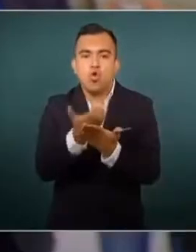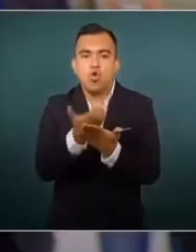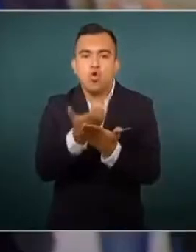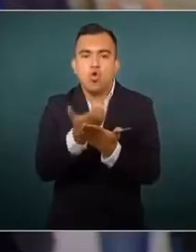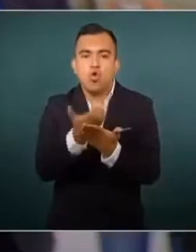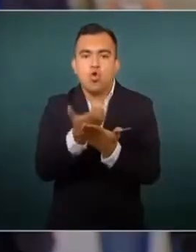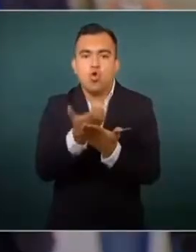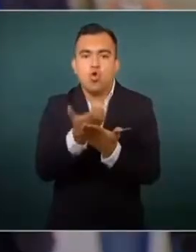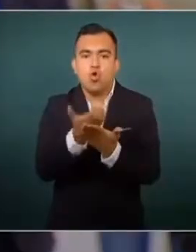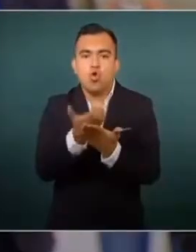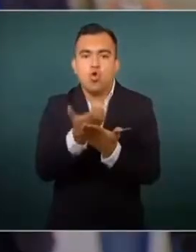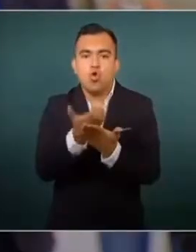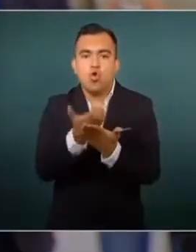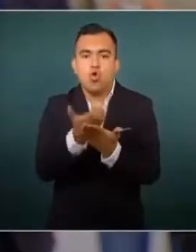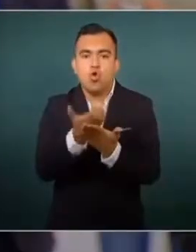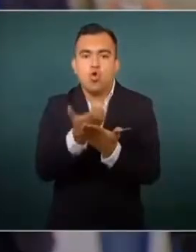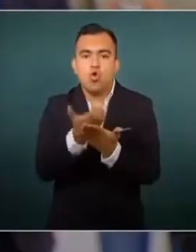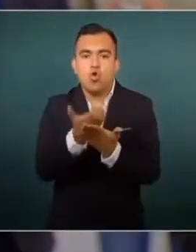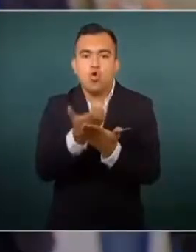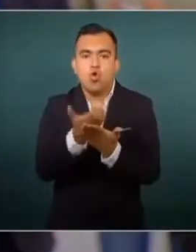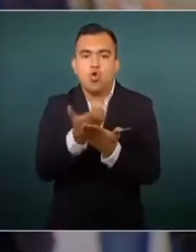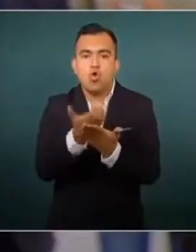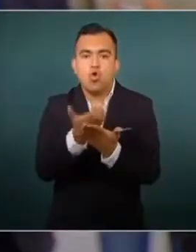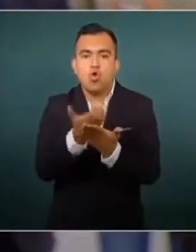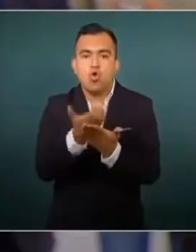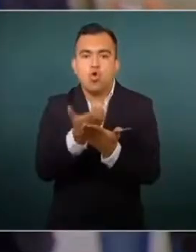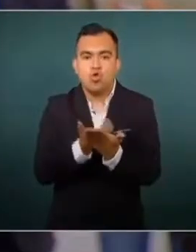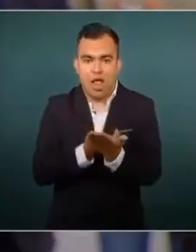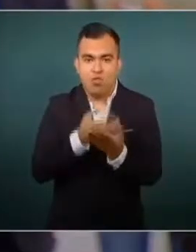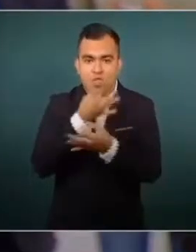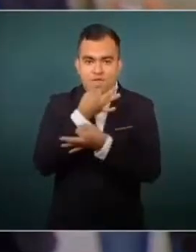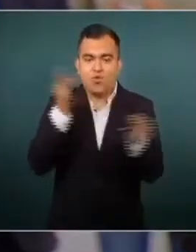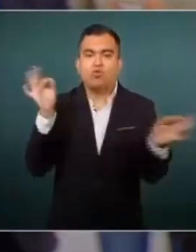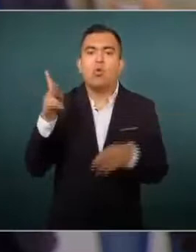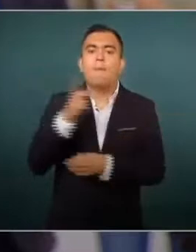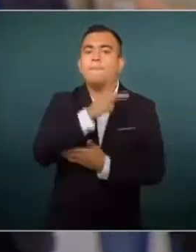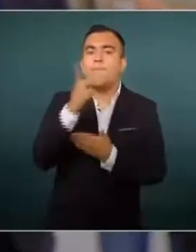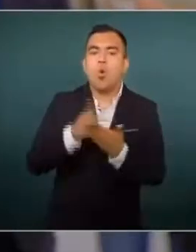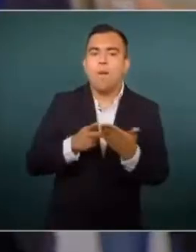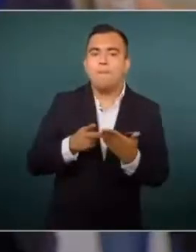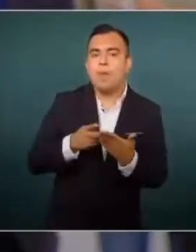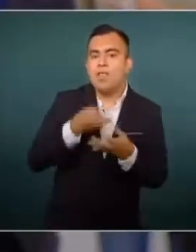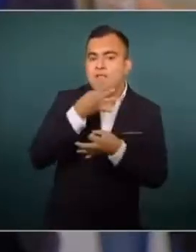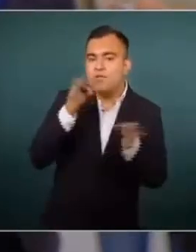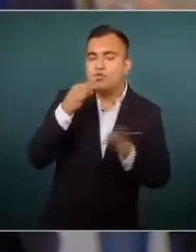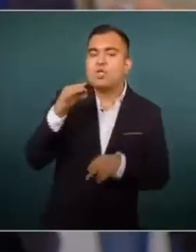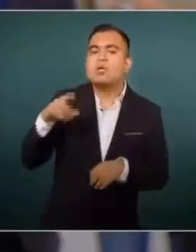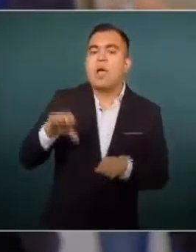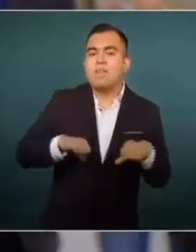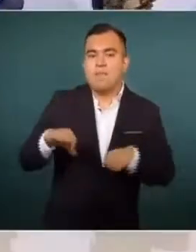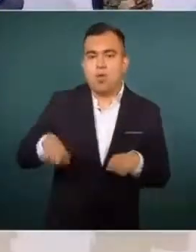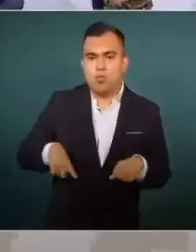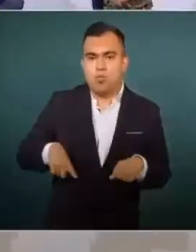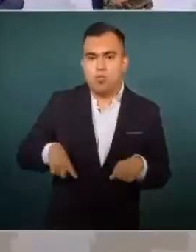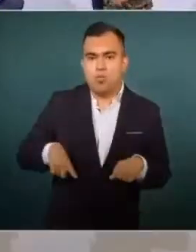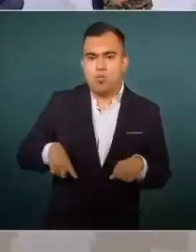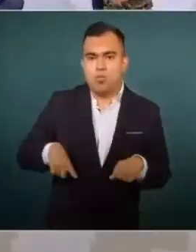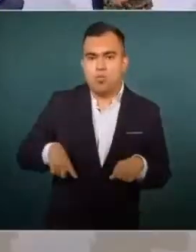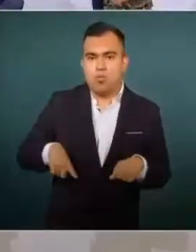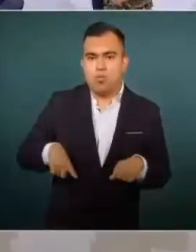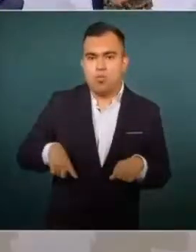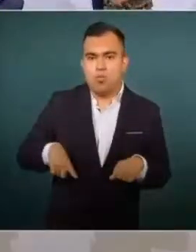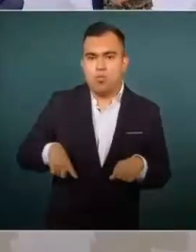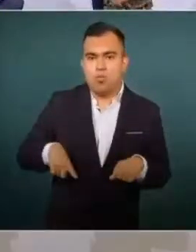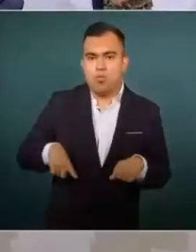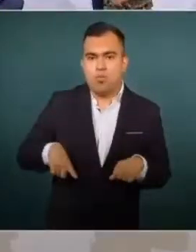gubernamentales. and it's regarding government programs. Lo hecho es que pues el endeudamiento ya está